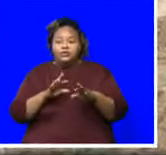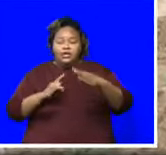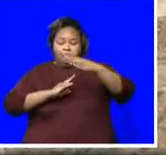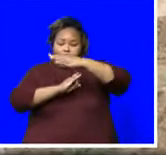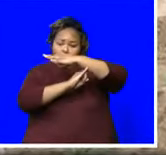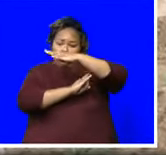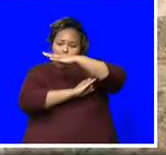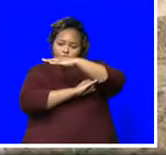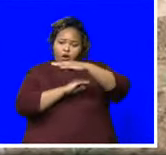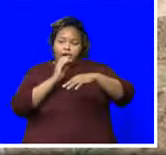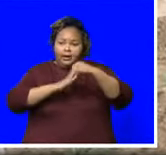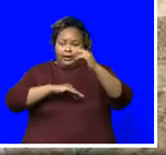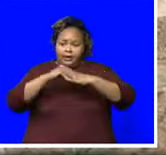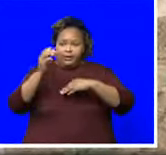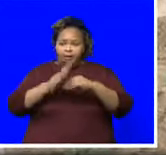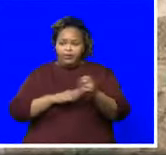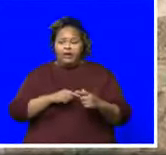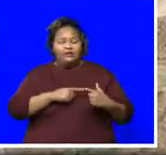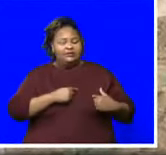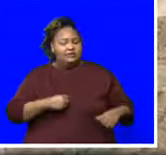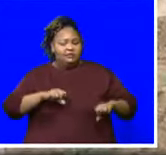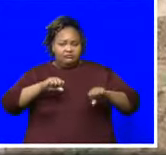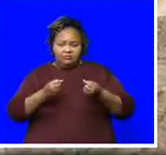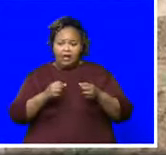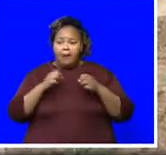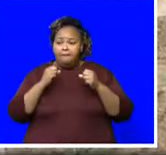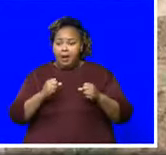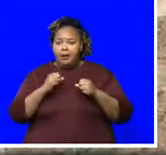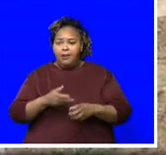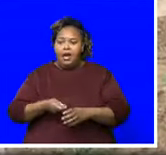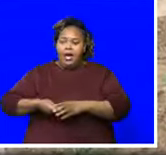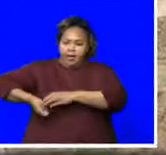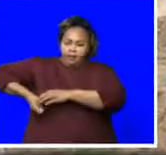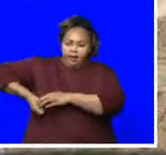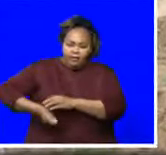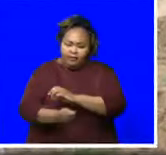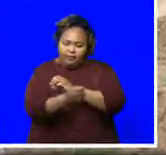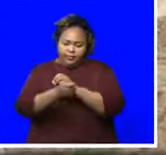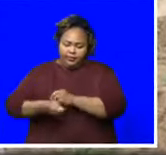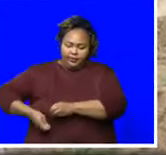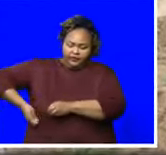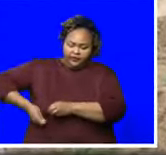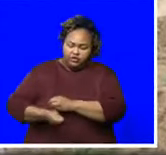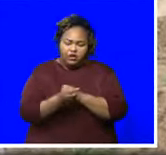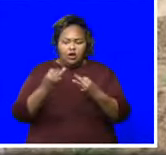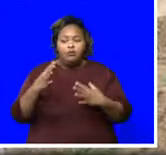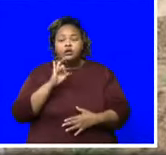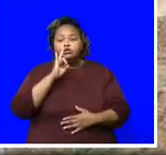leticeliwe mafosholo mabili mafosholo libhala mabili